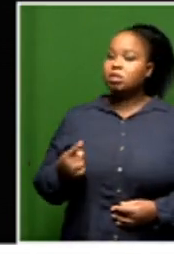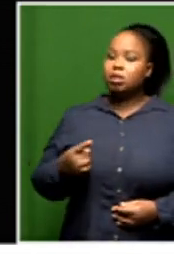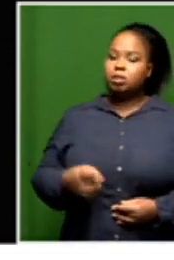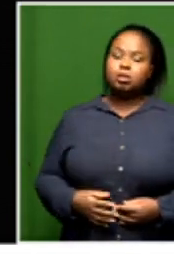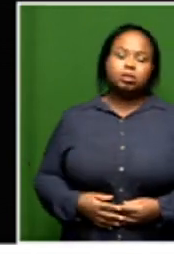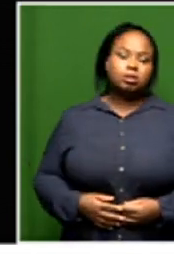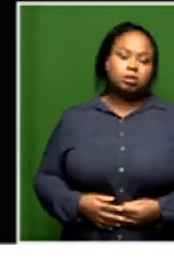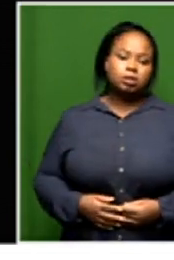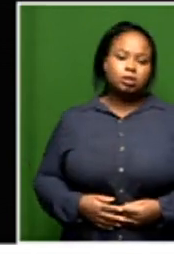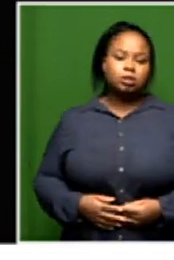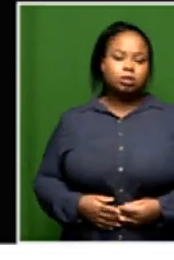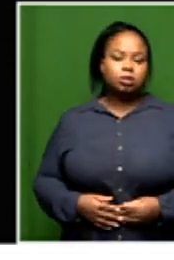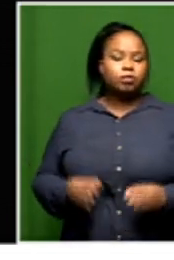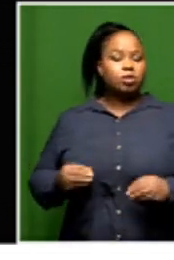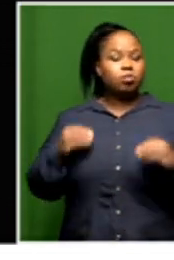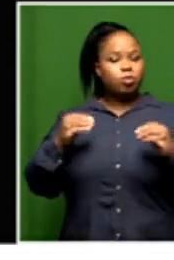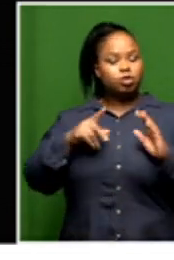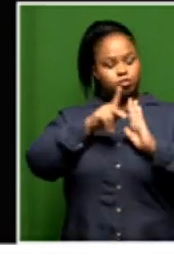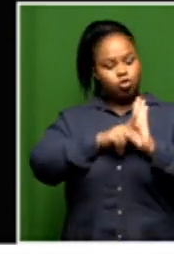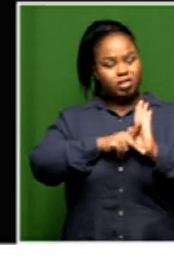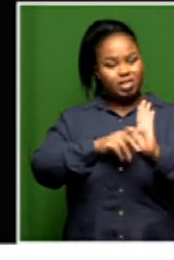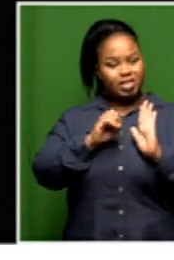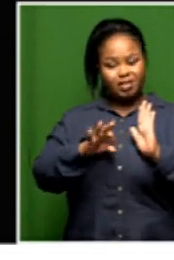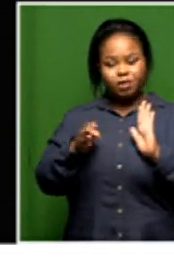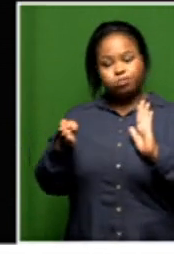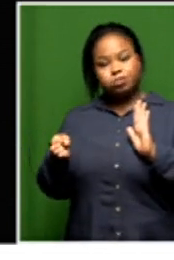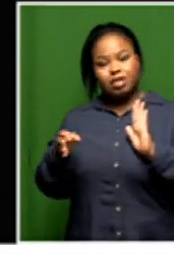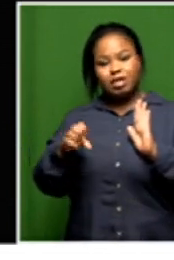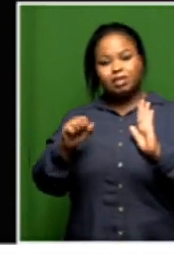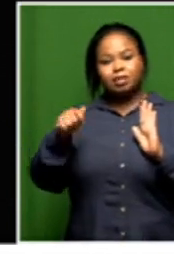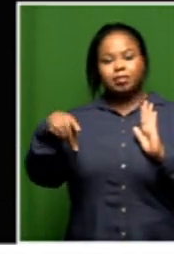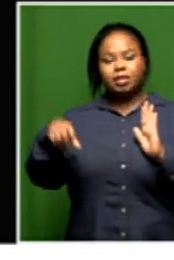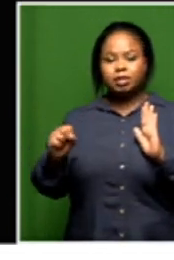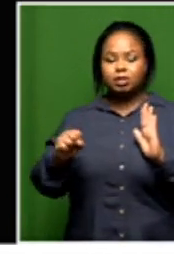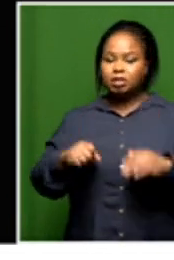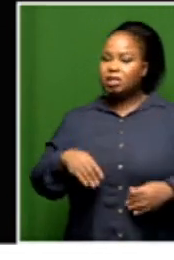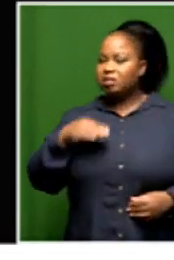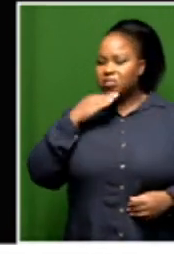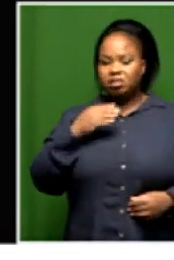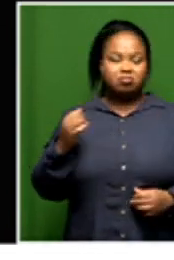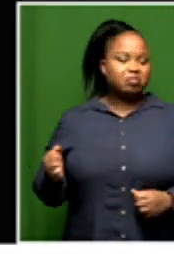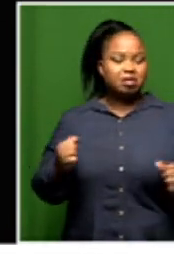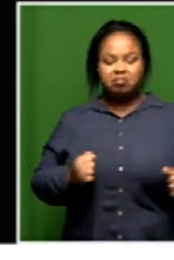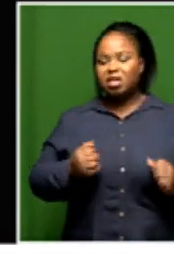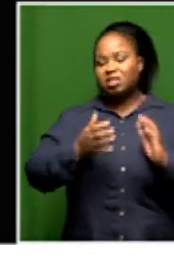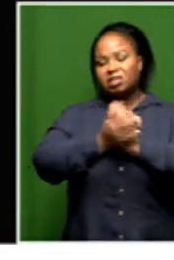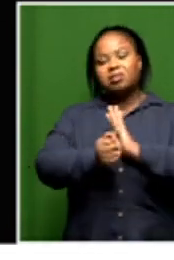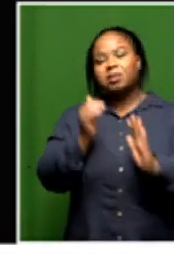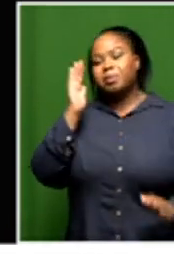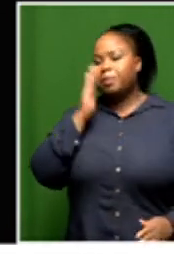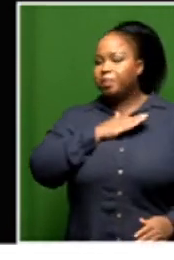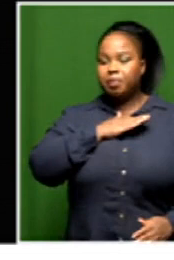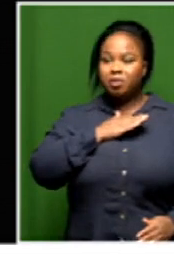the promotion policy within SAPS, we're going to remain with incompetent leaders in